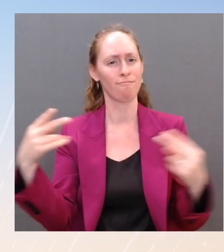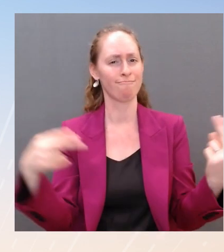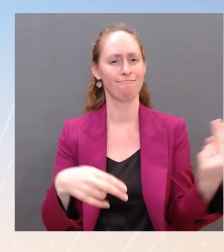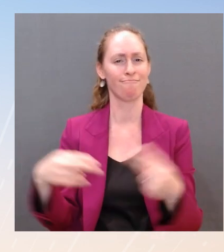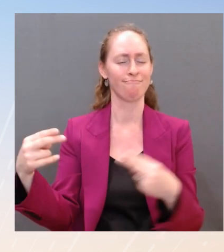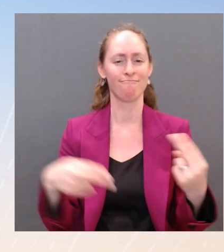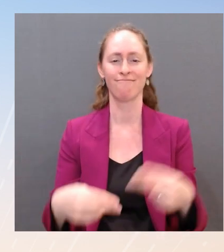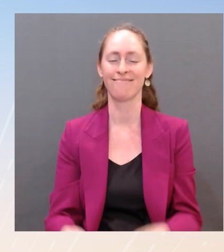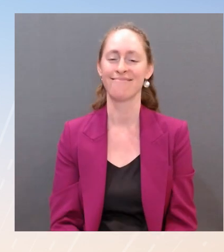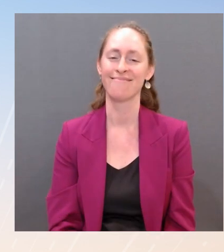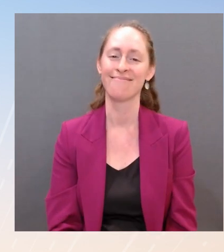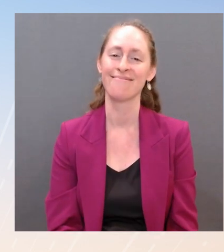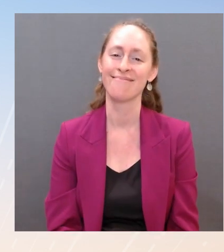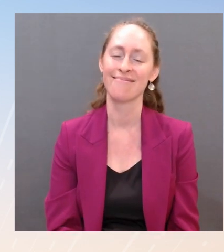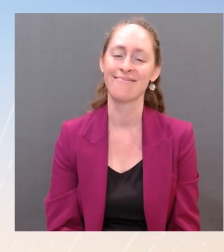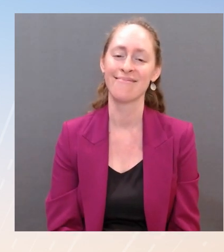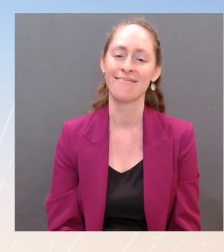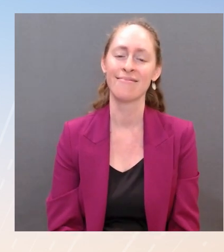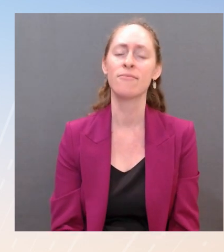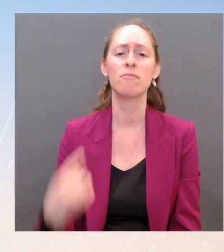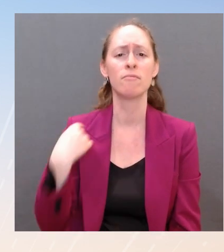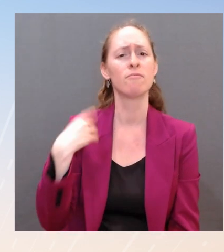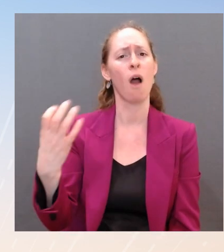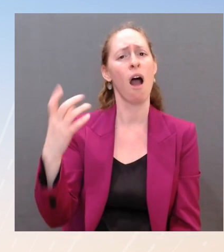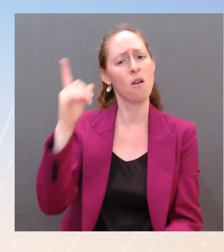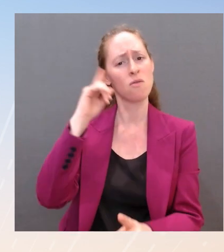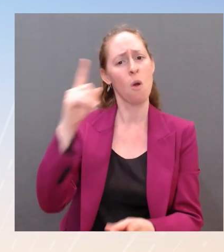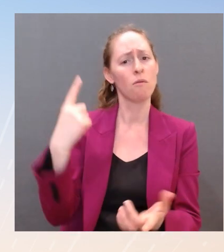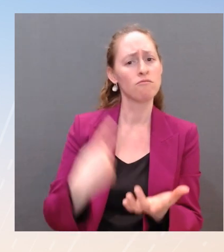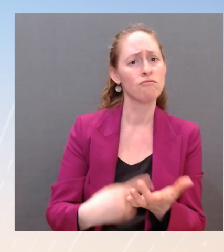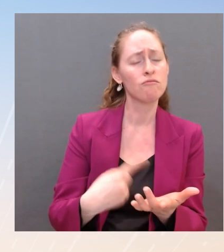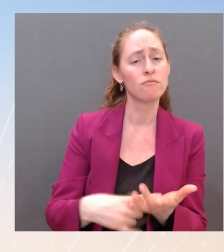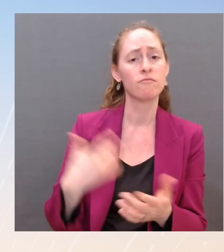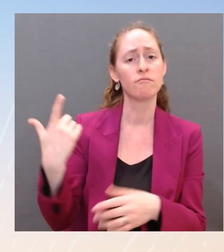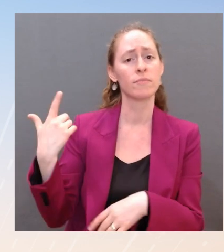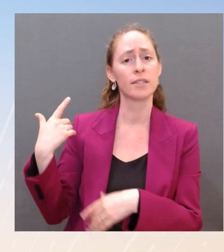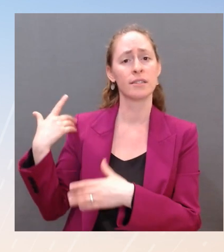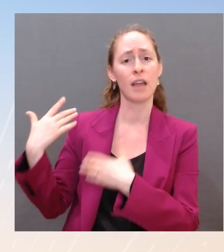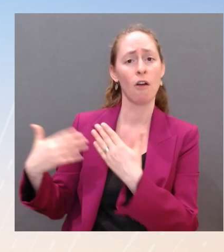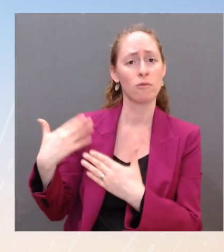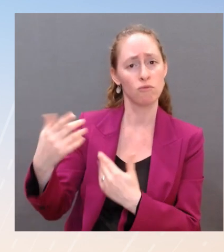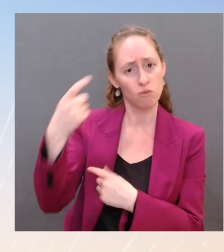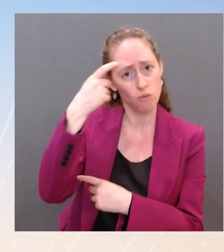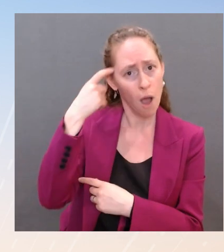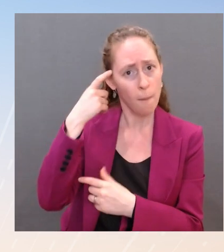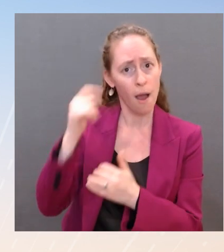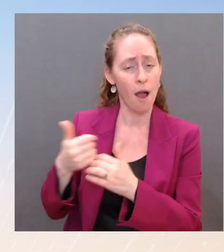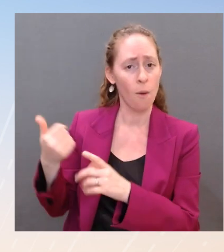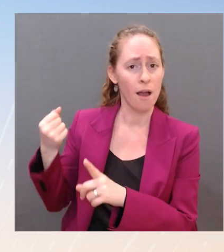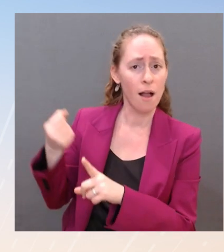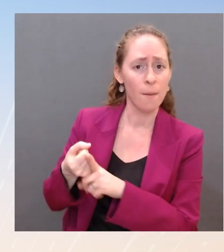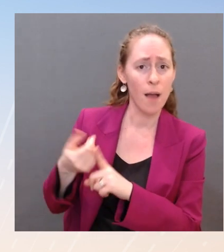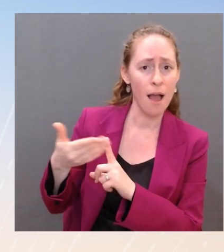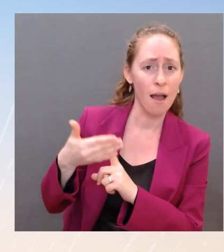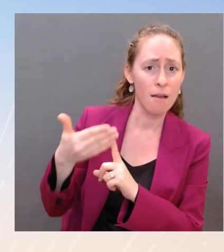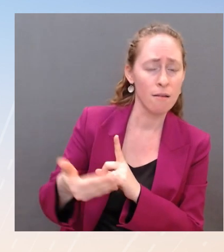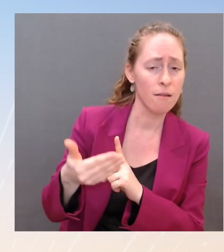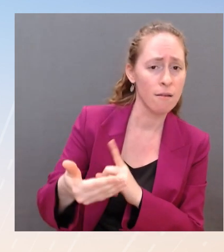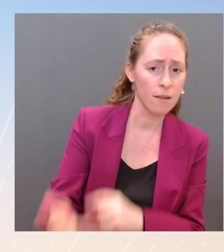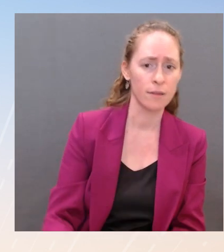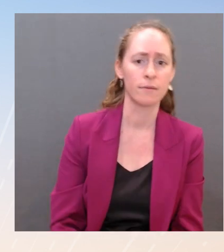how that's impacting Black and Brown people. And that was really powerful because it was the first time I had a space to speak about my own struggles, but